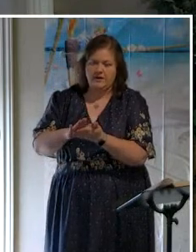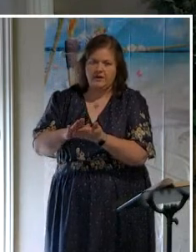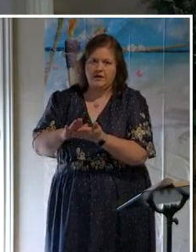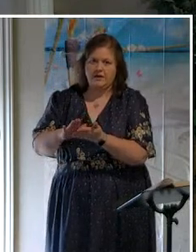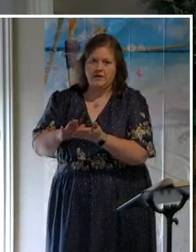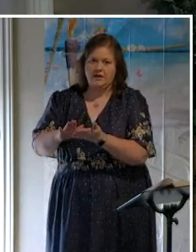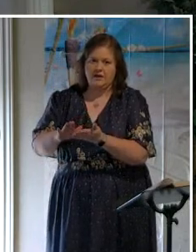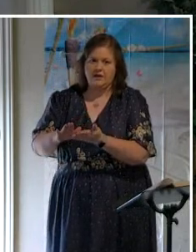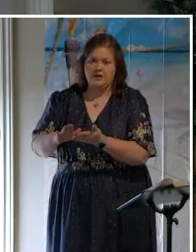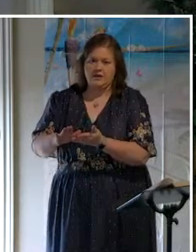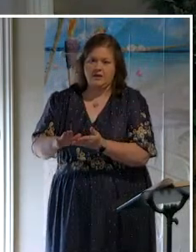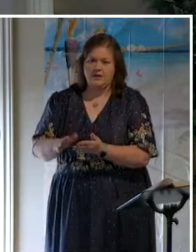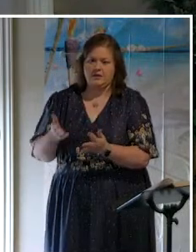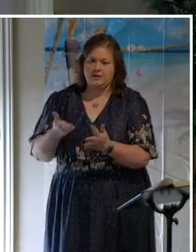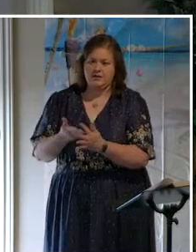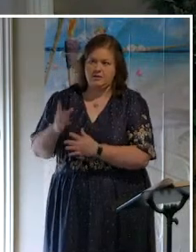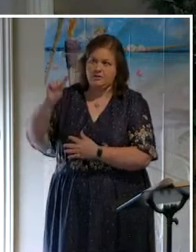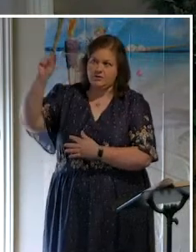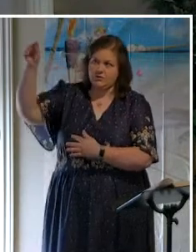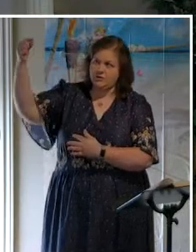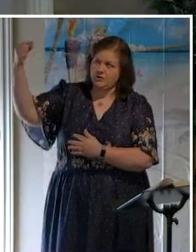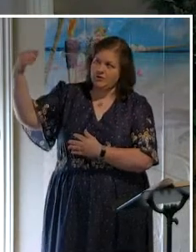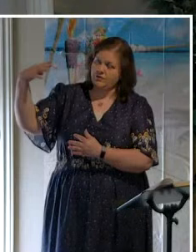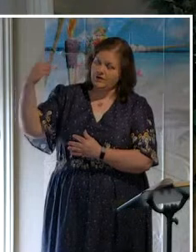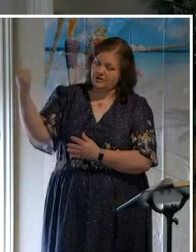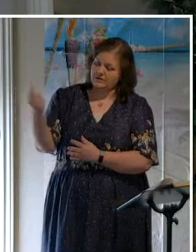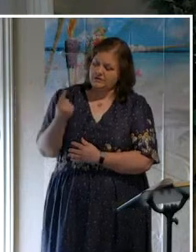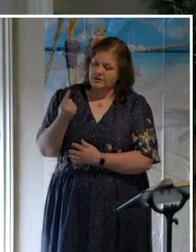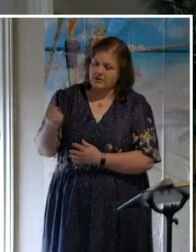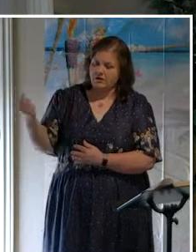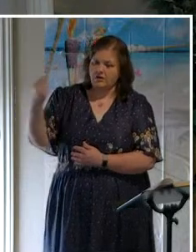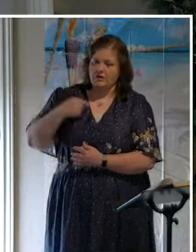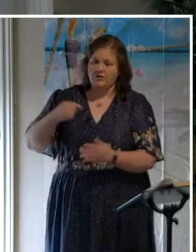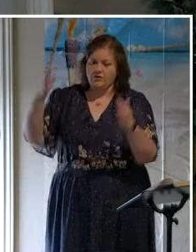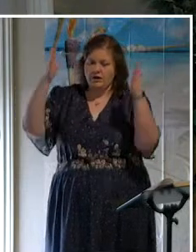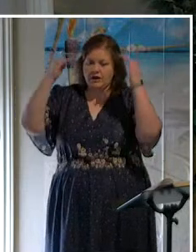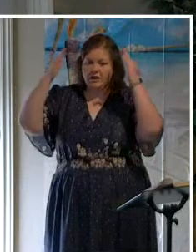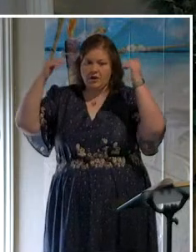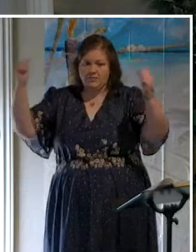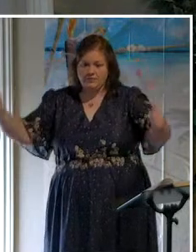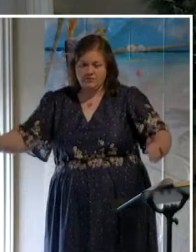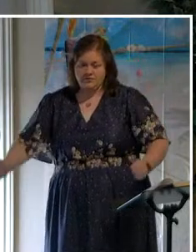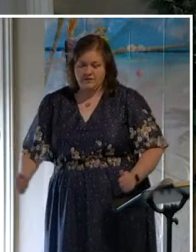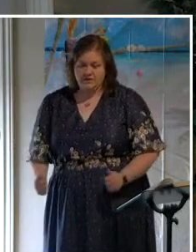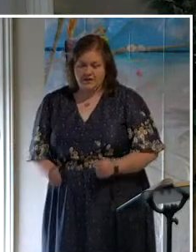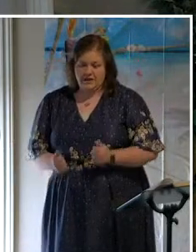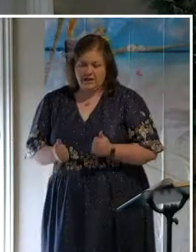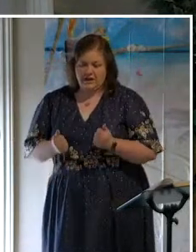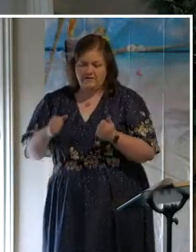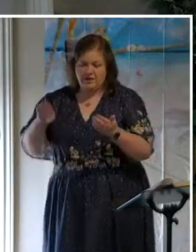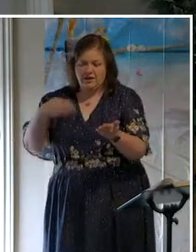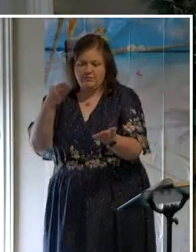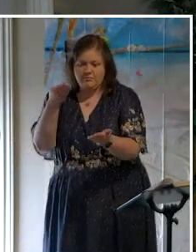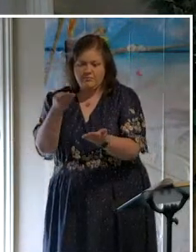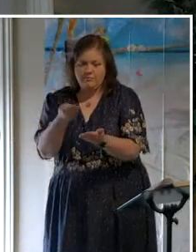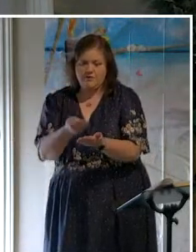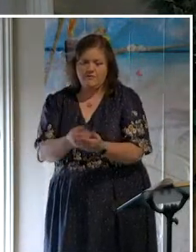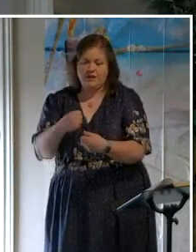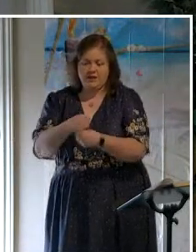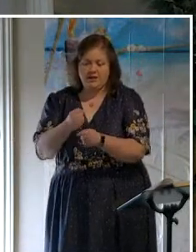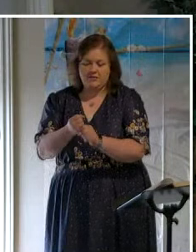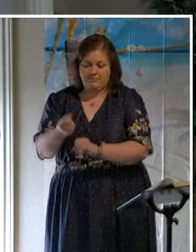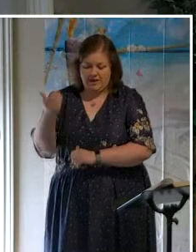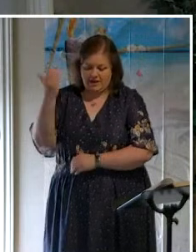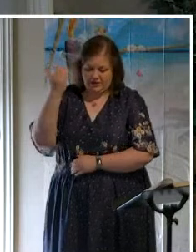divine. By grace alone I expect to live it, and to prove it and